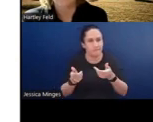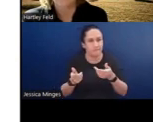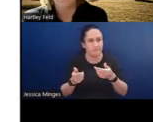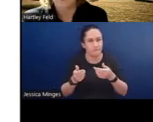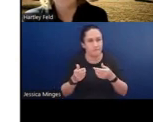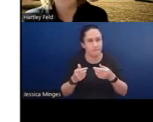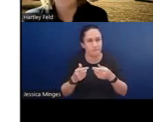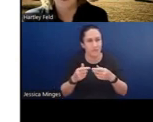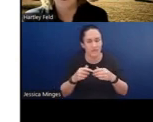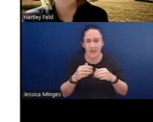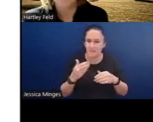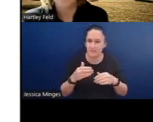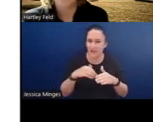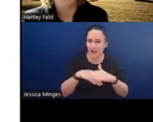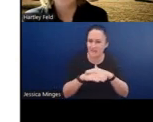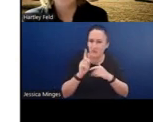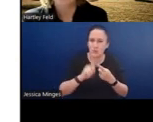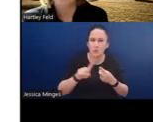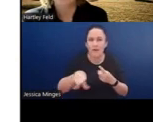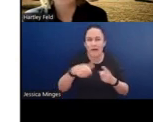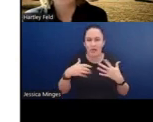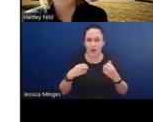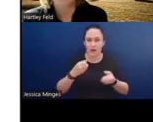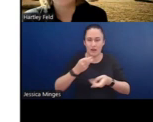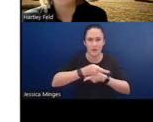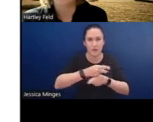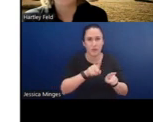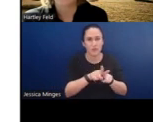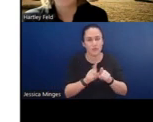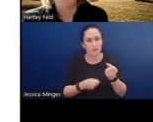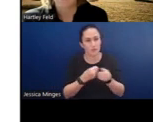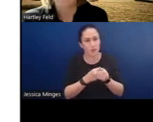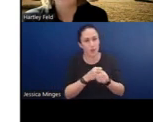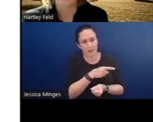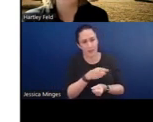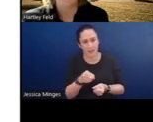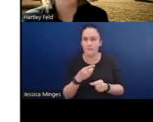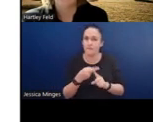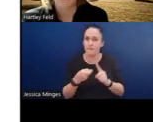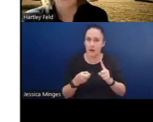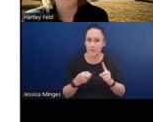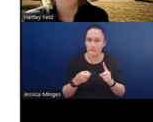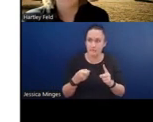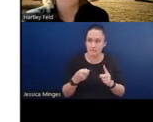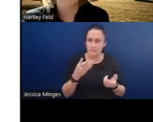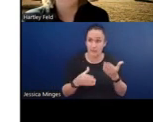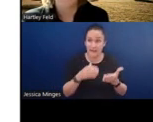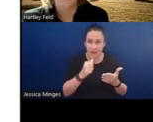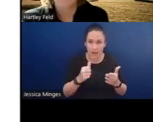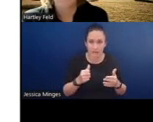to other forms of healthcare. And to support them from getting pregnant if they don't want to be pregnant.